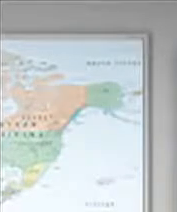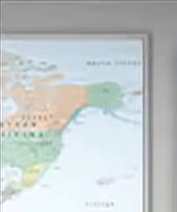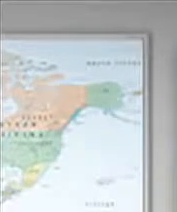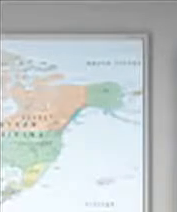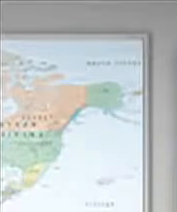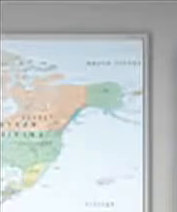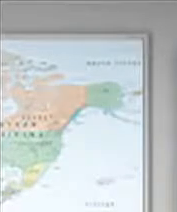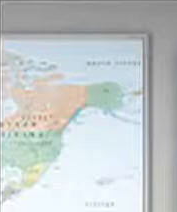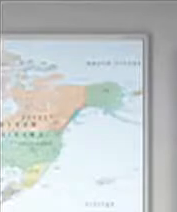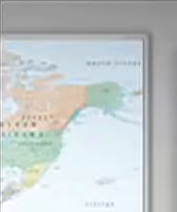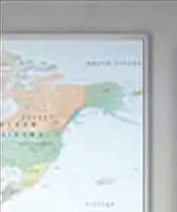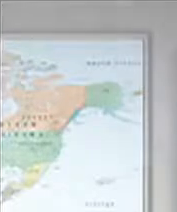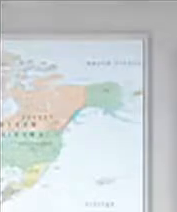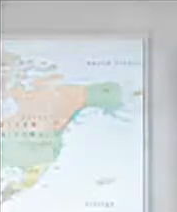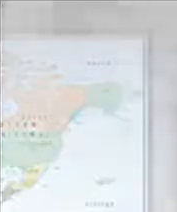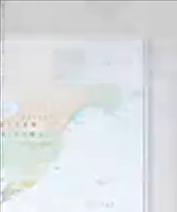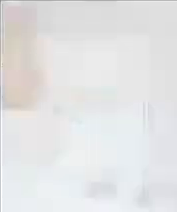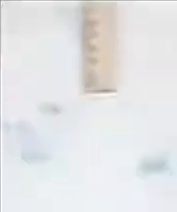bye!